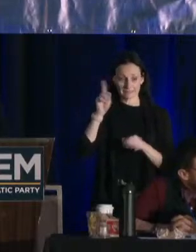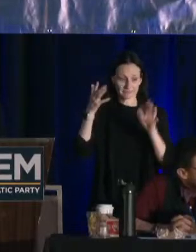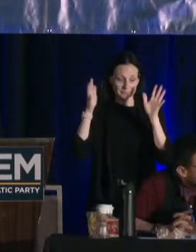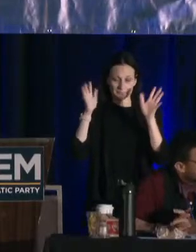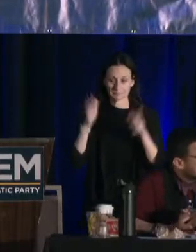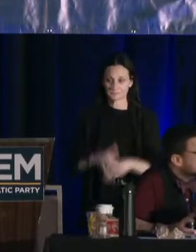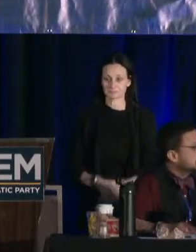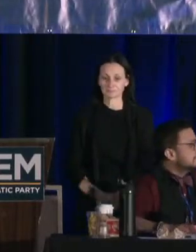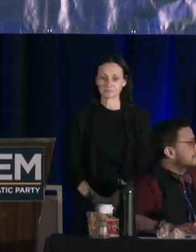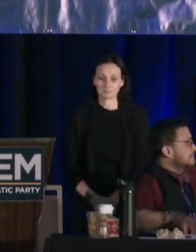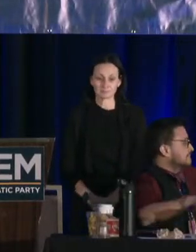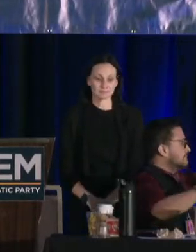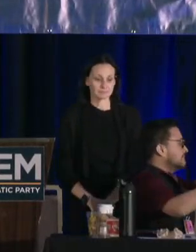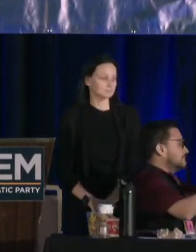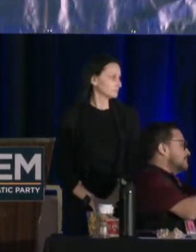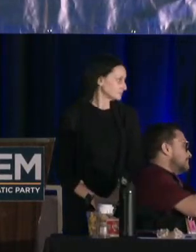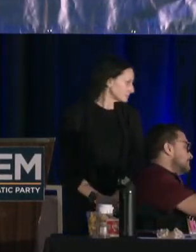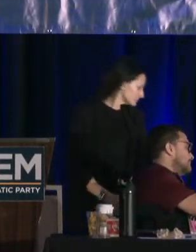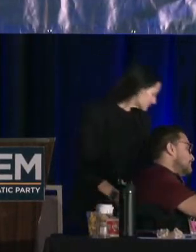hand.